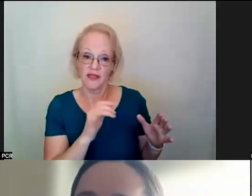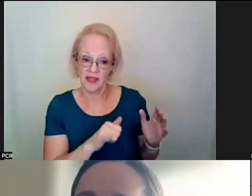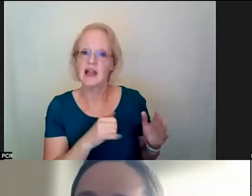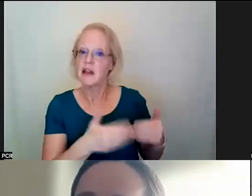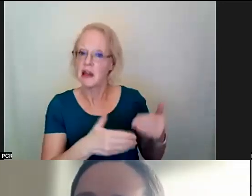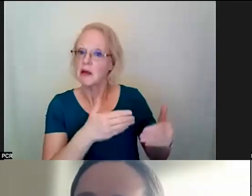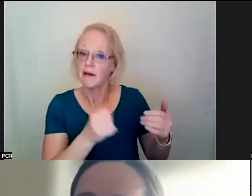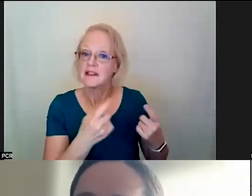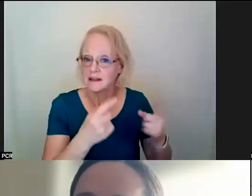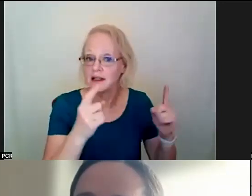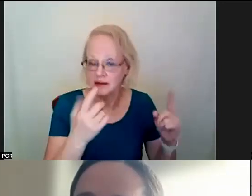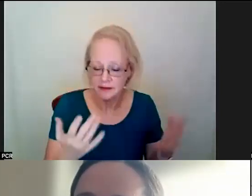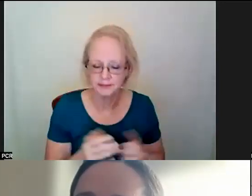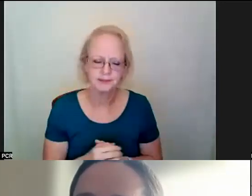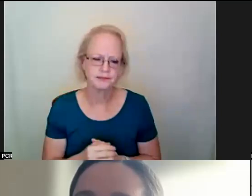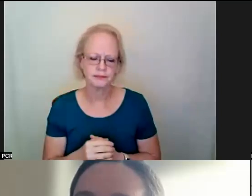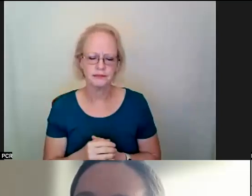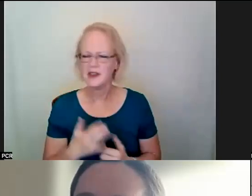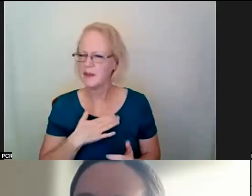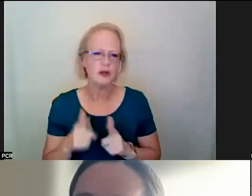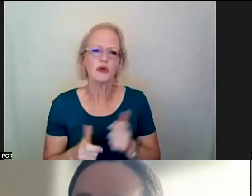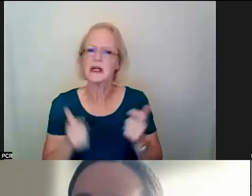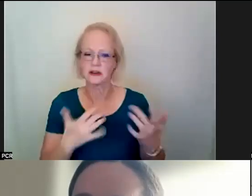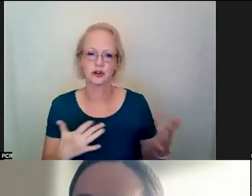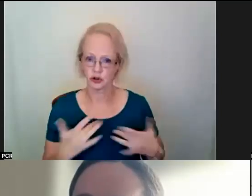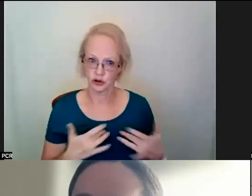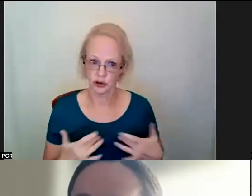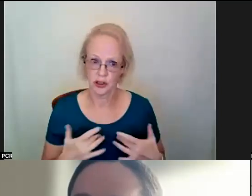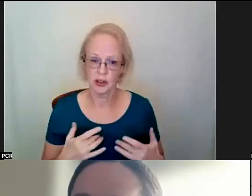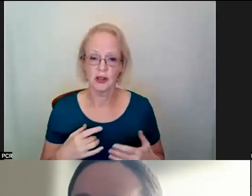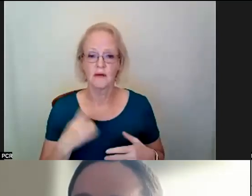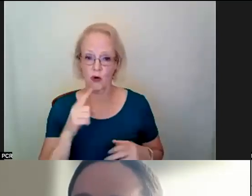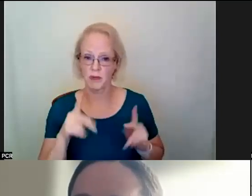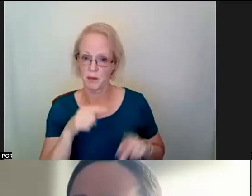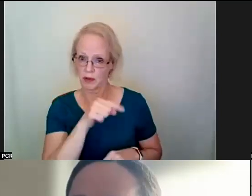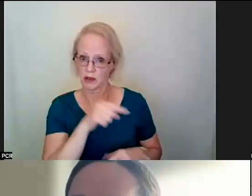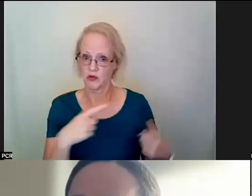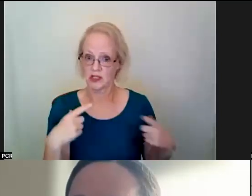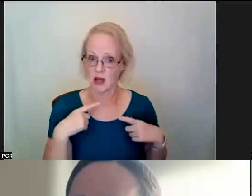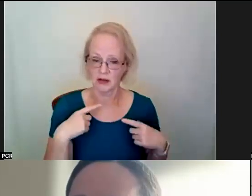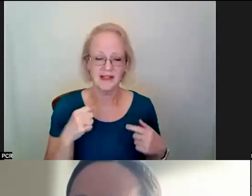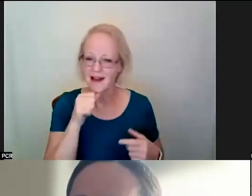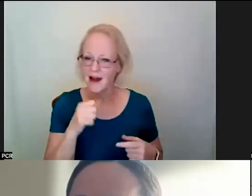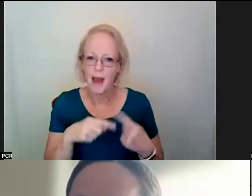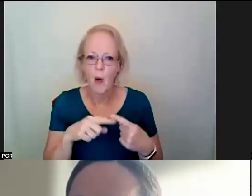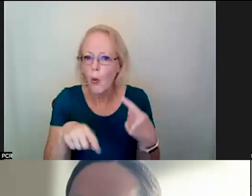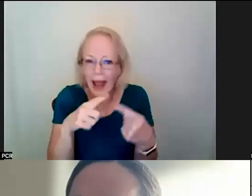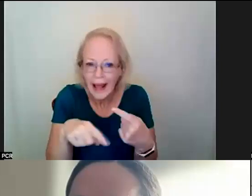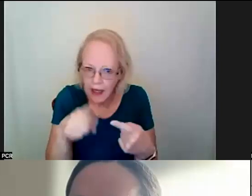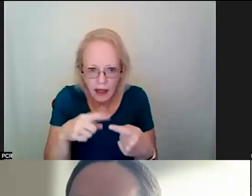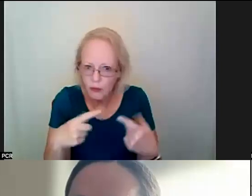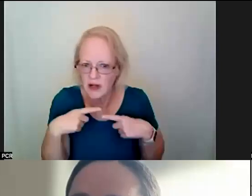the retirement. My biggest concern about people in retirement isn't when they retire, it's how do you expect